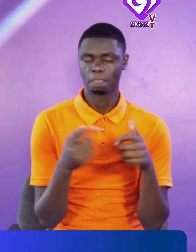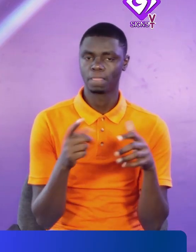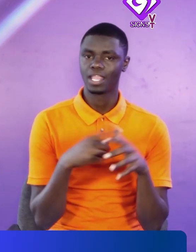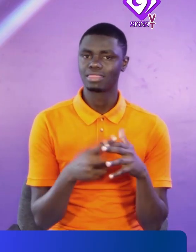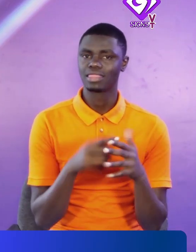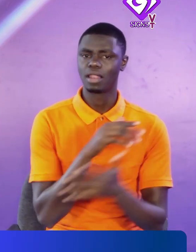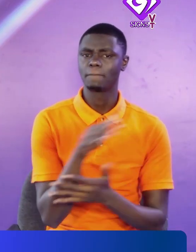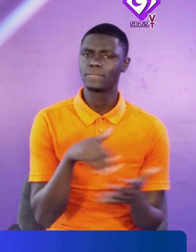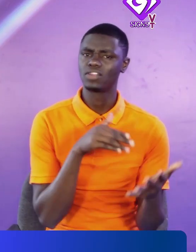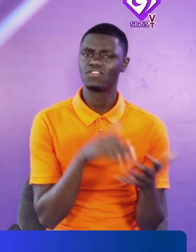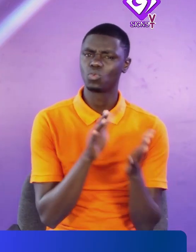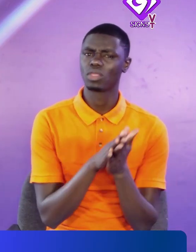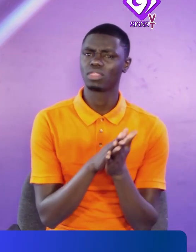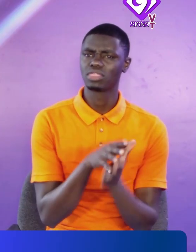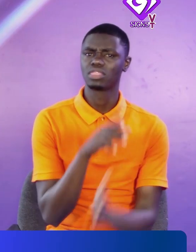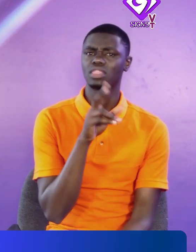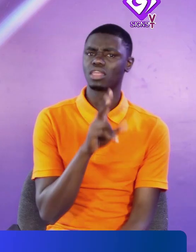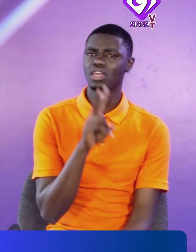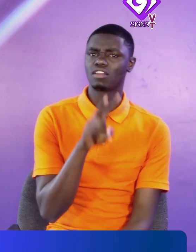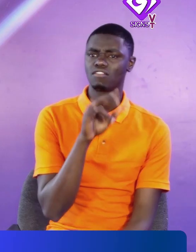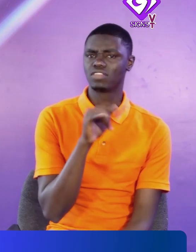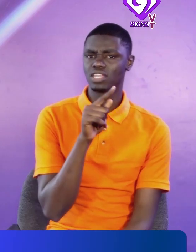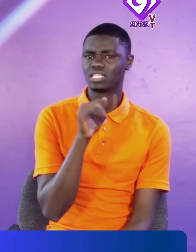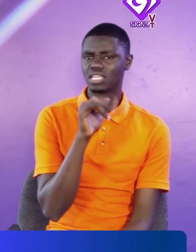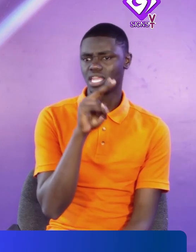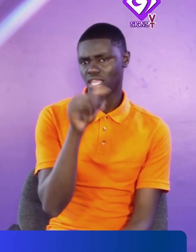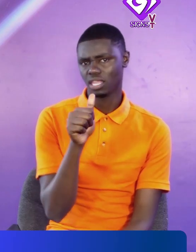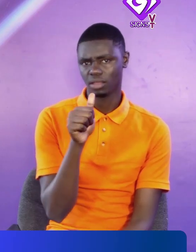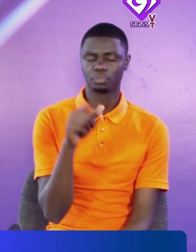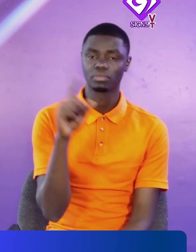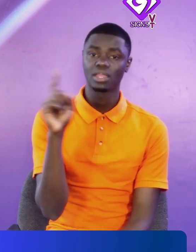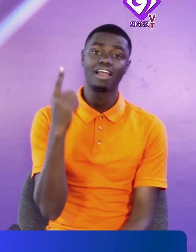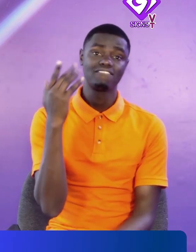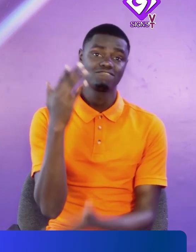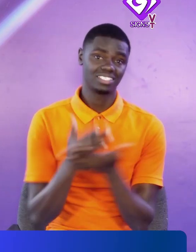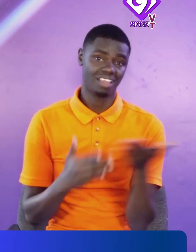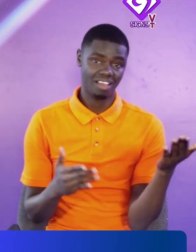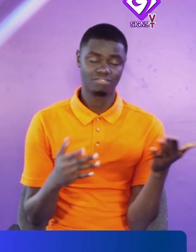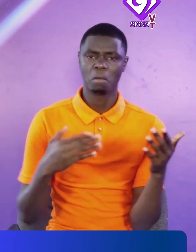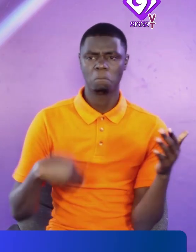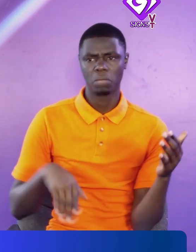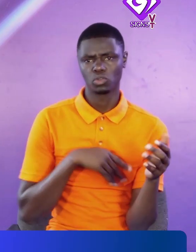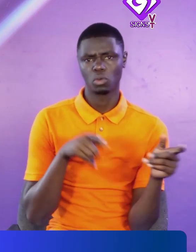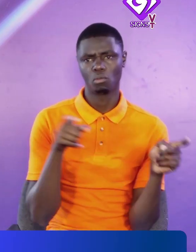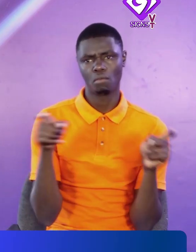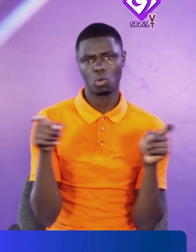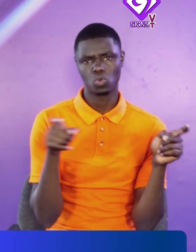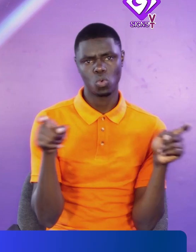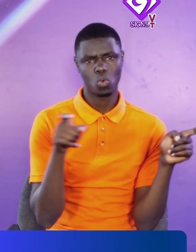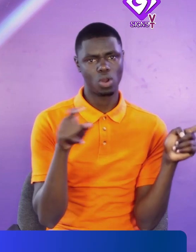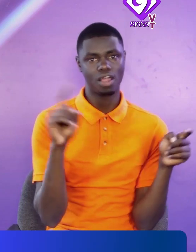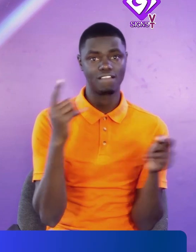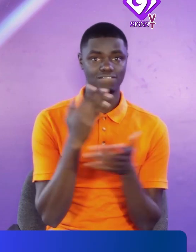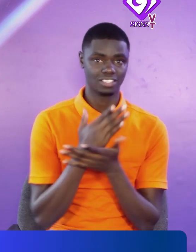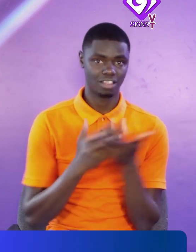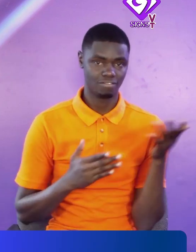wakiwa pamoja na Vitinha. And first half game ilikuwa ya Barcelona ndo walikuwa na dominate first half, na